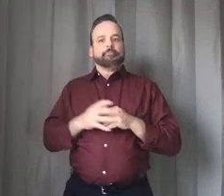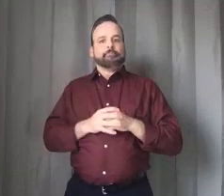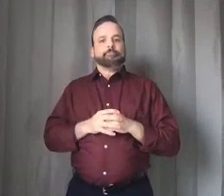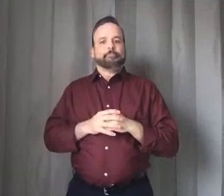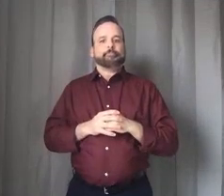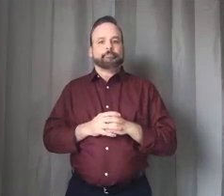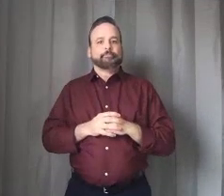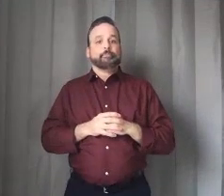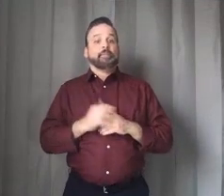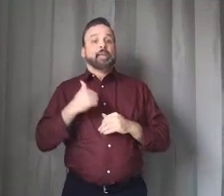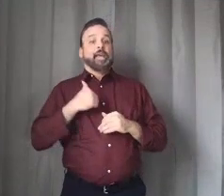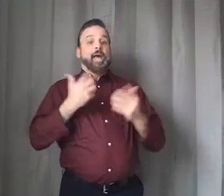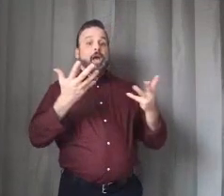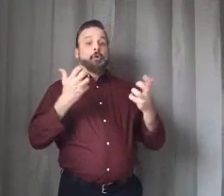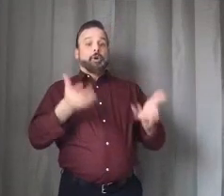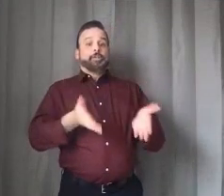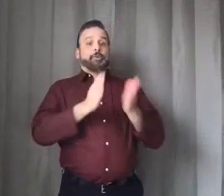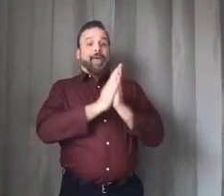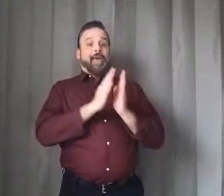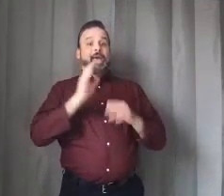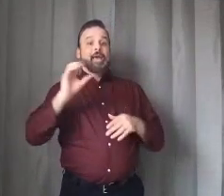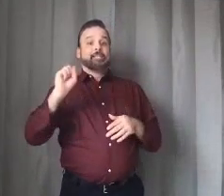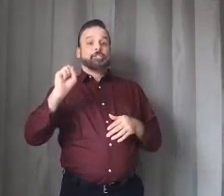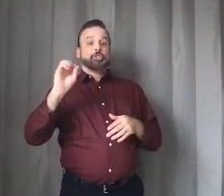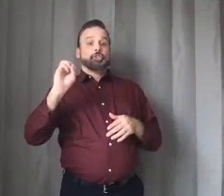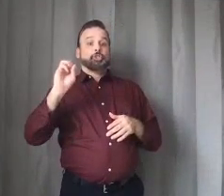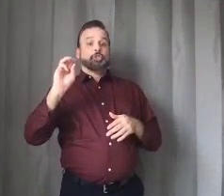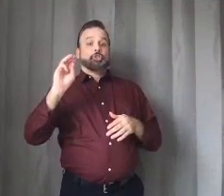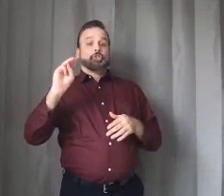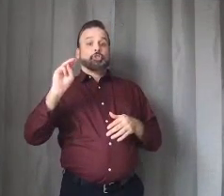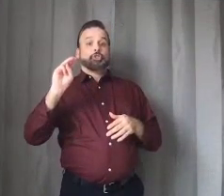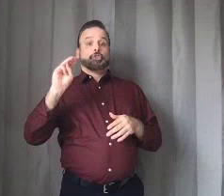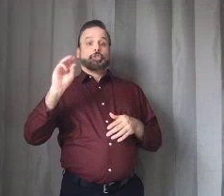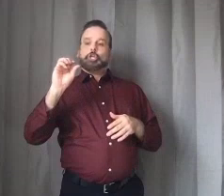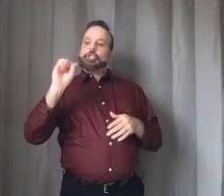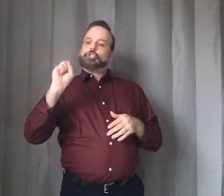Yeah. I would like to ask Somaiya too, if she could recommend a couple of